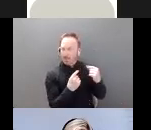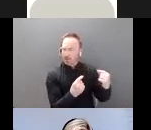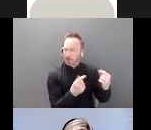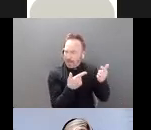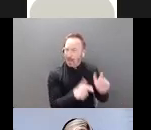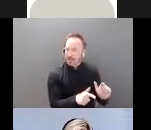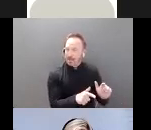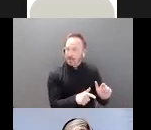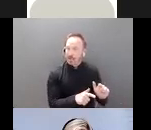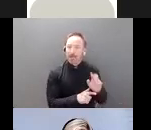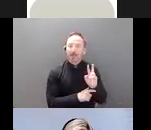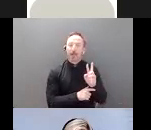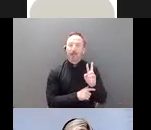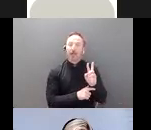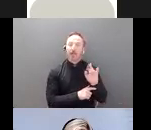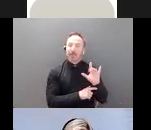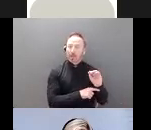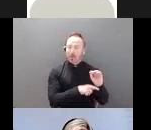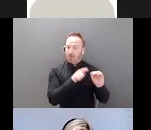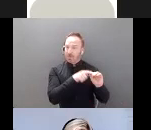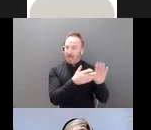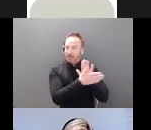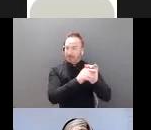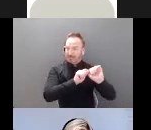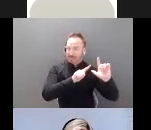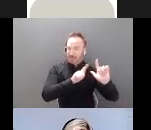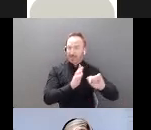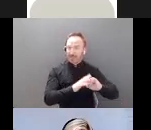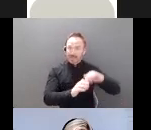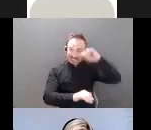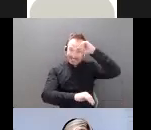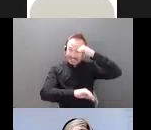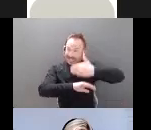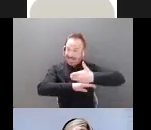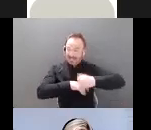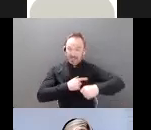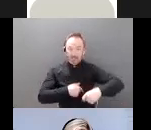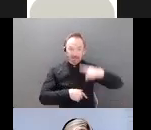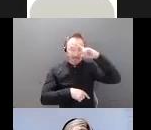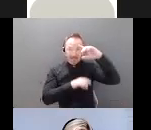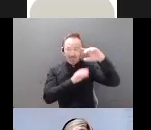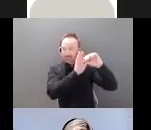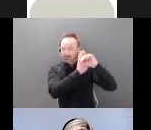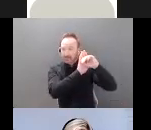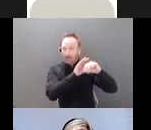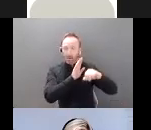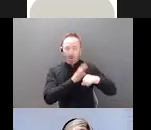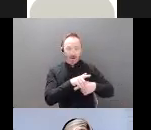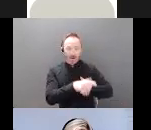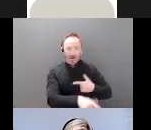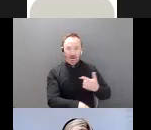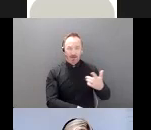showed that son may not have even had insight or seen the risks of having his mom be in the